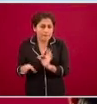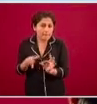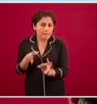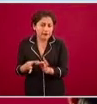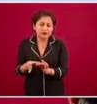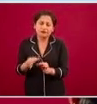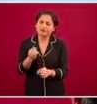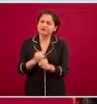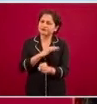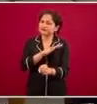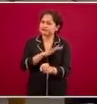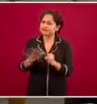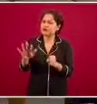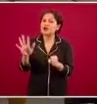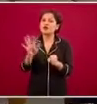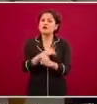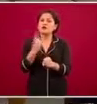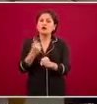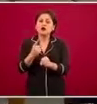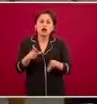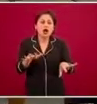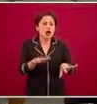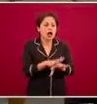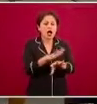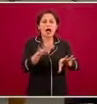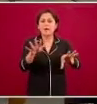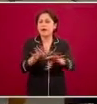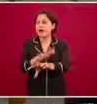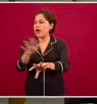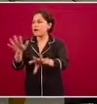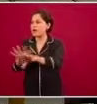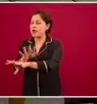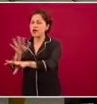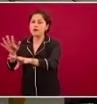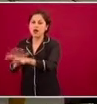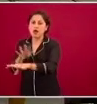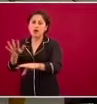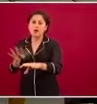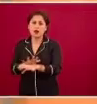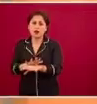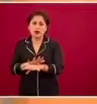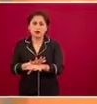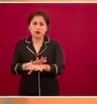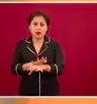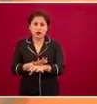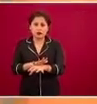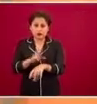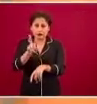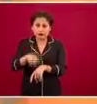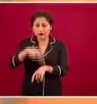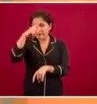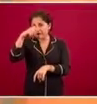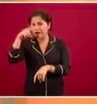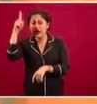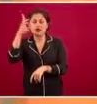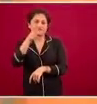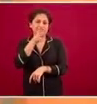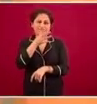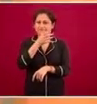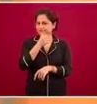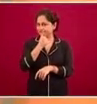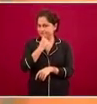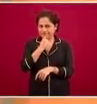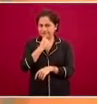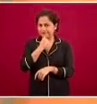an extensive range of activity that it's just pointless to try to